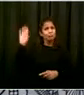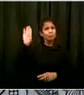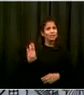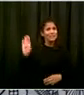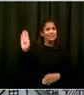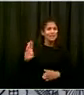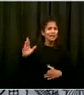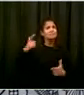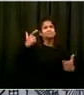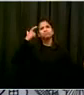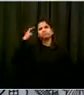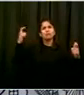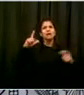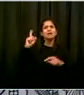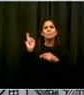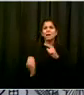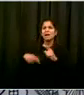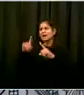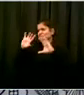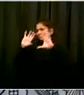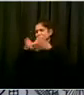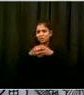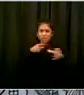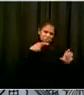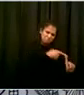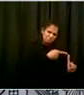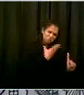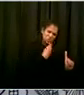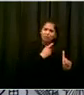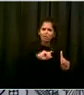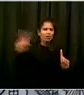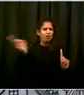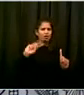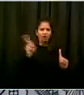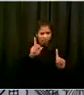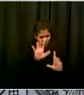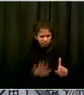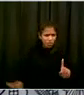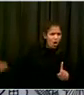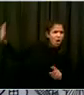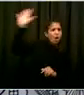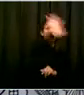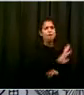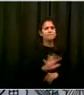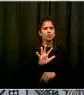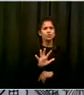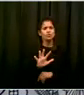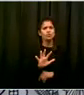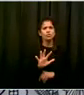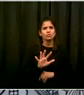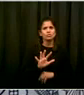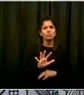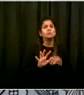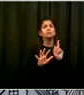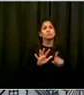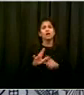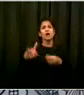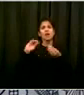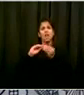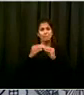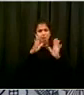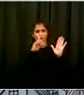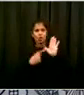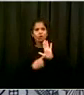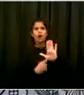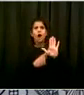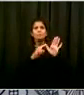has laid down very clear rules. Everyone must follow those rules. The NYPD will be enforcing those rules. We